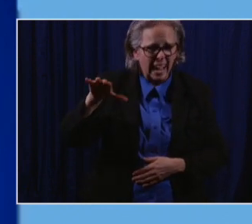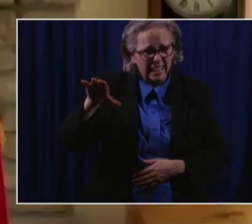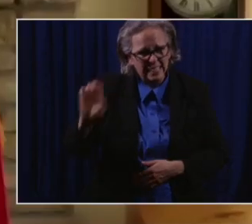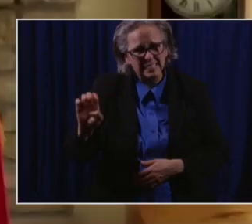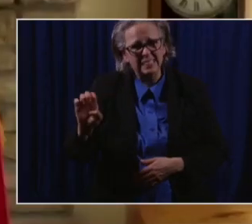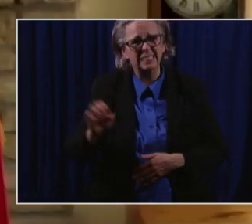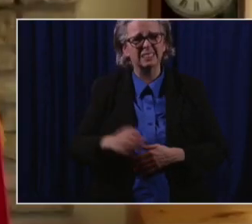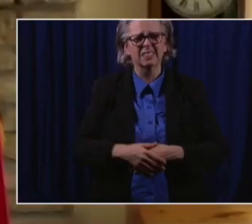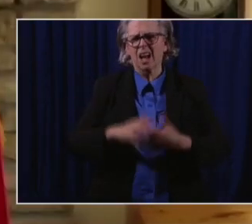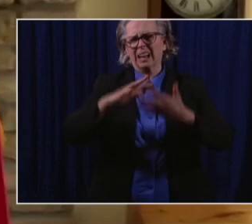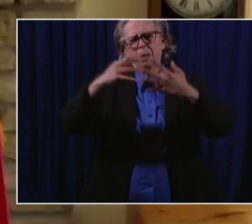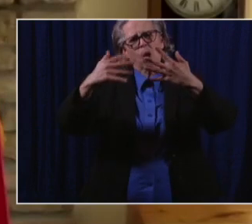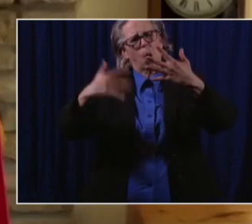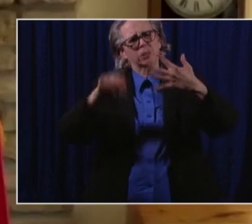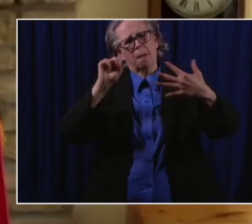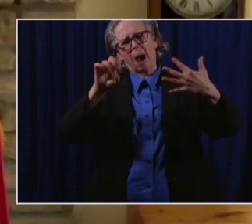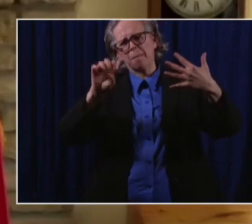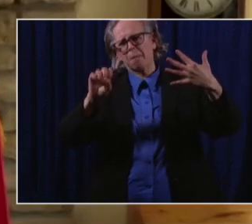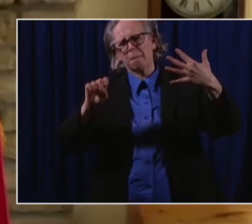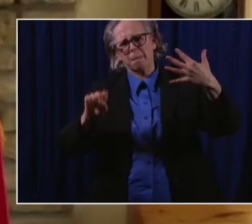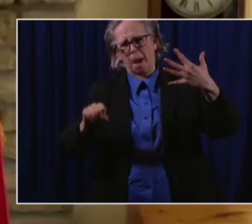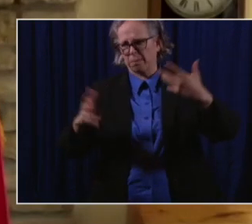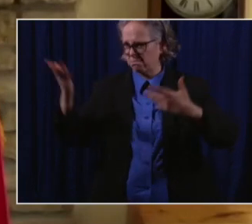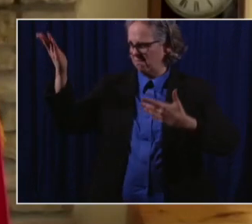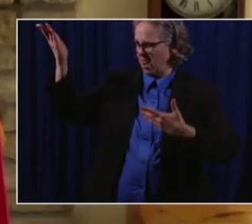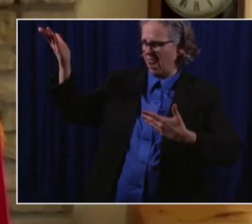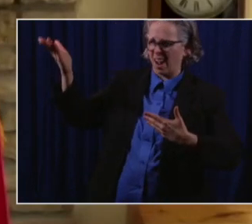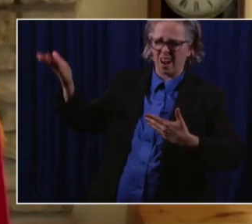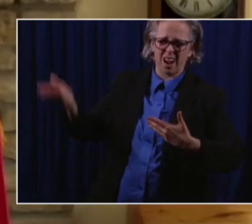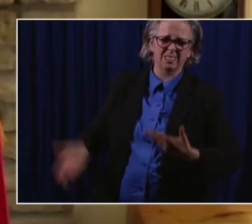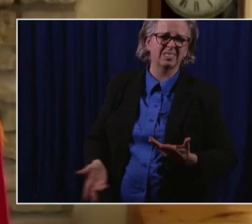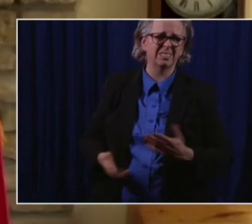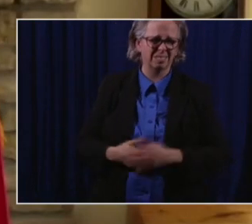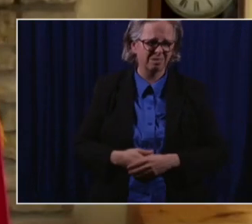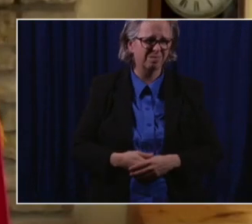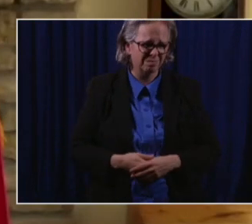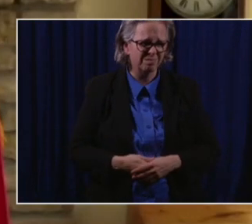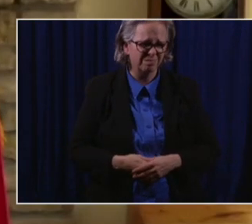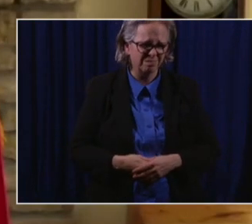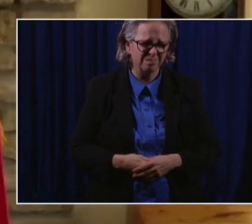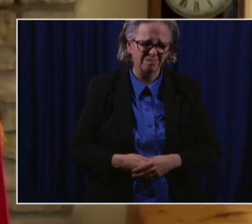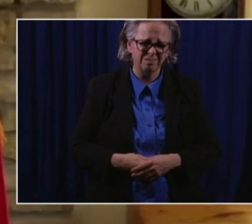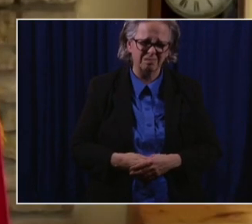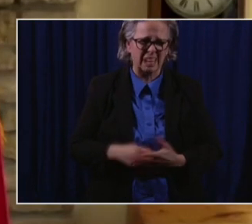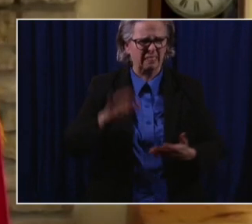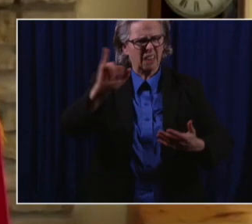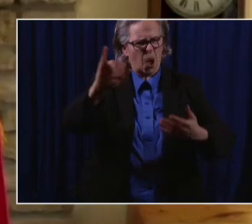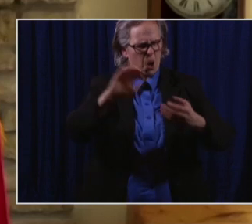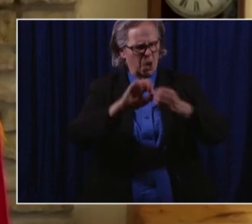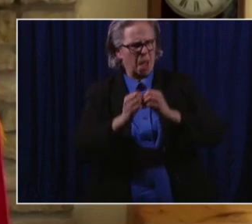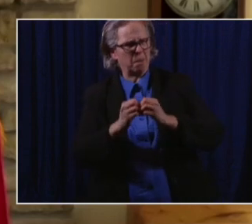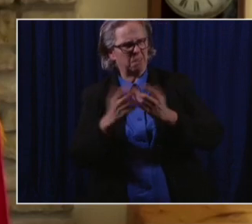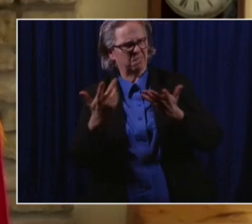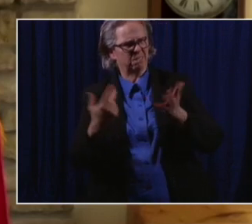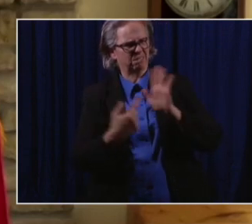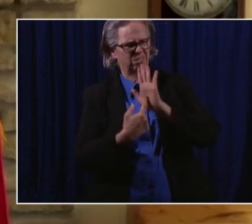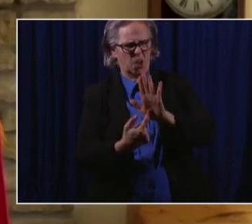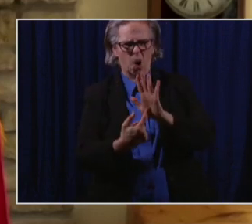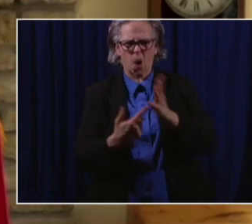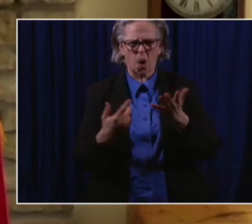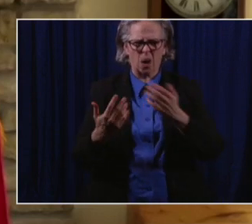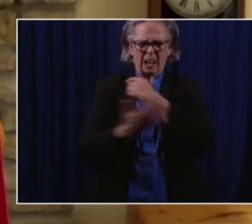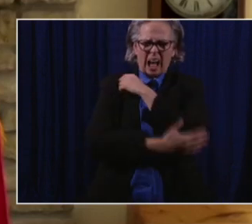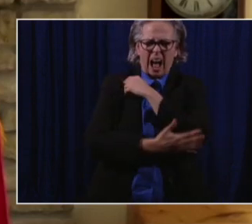from there. Again, it is of interest just geographically. Most of these, first of all, are rural